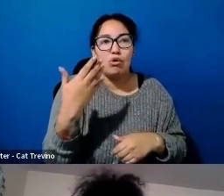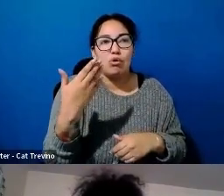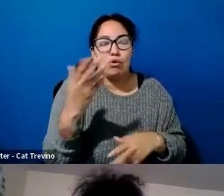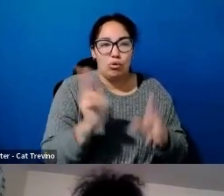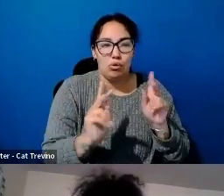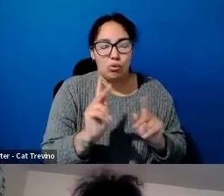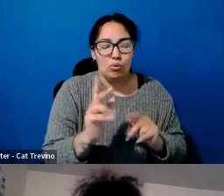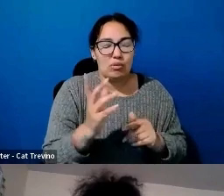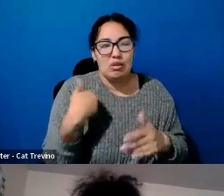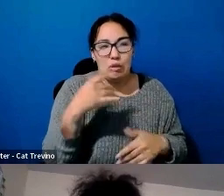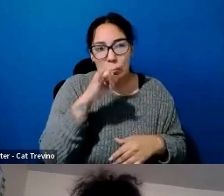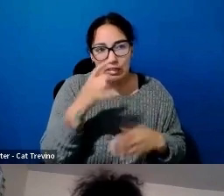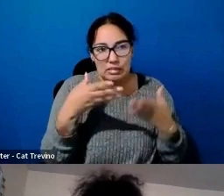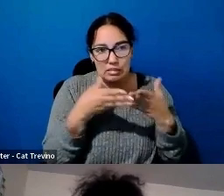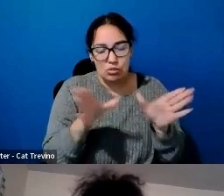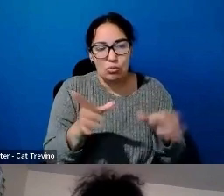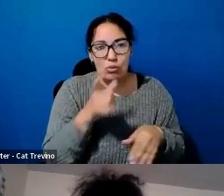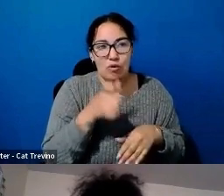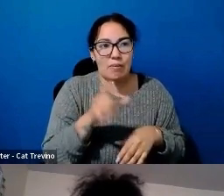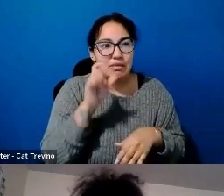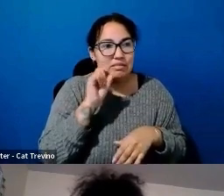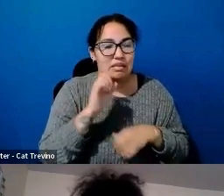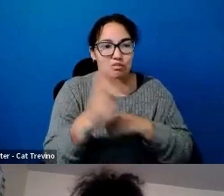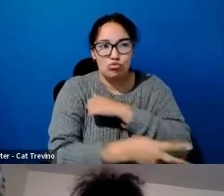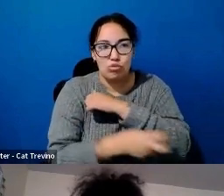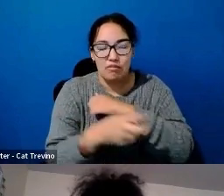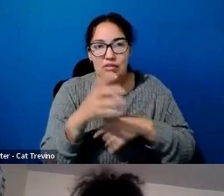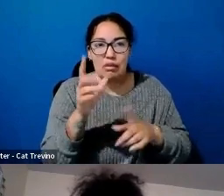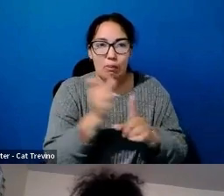just younger kids that have been sex trafficked,